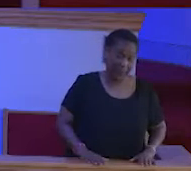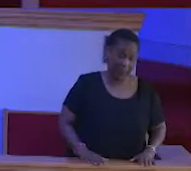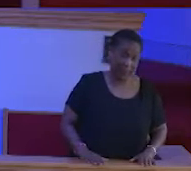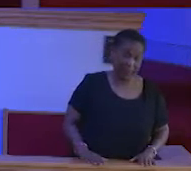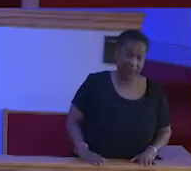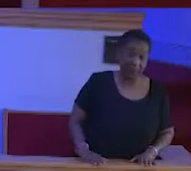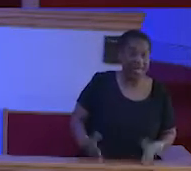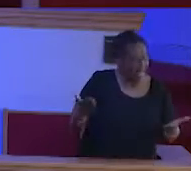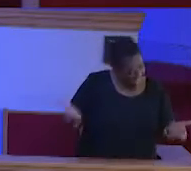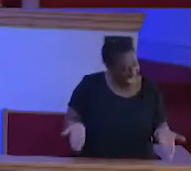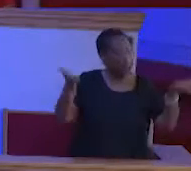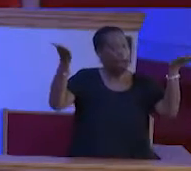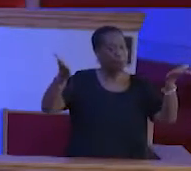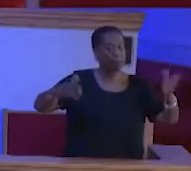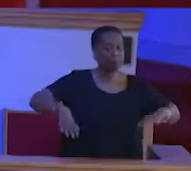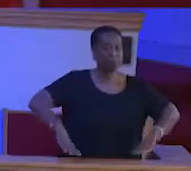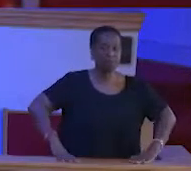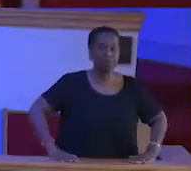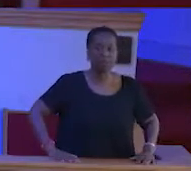Get up.